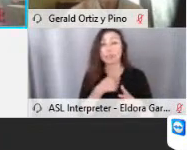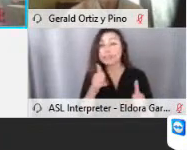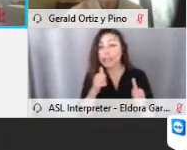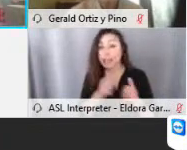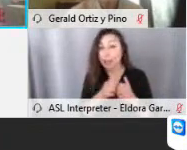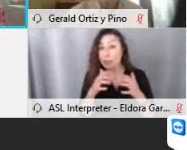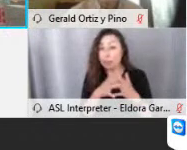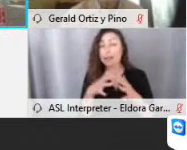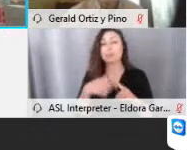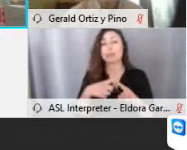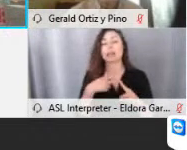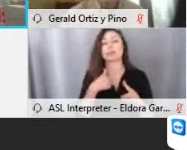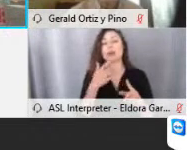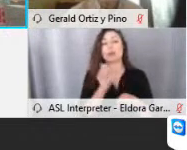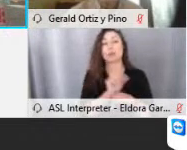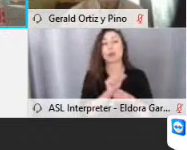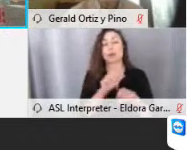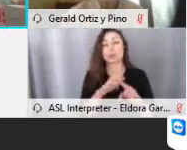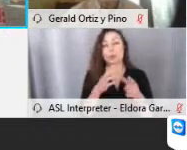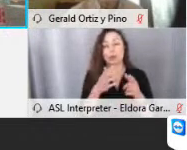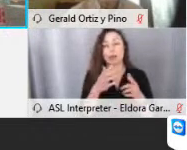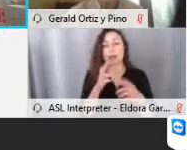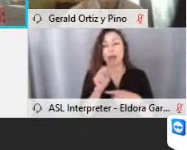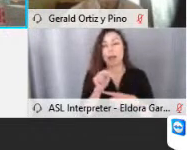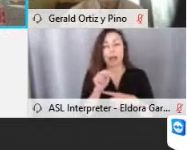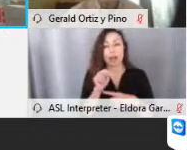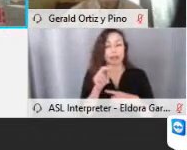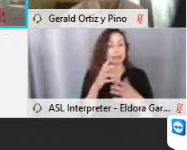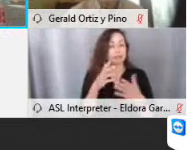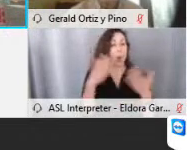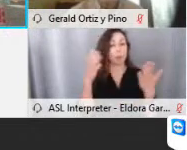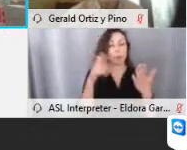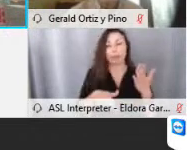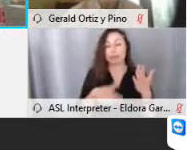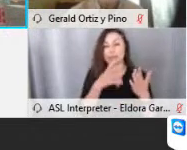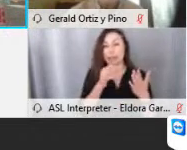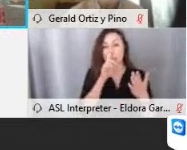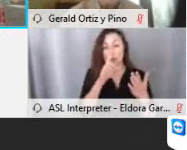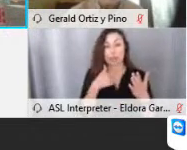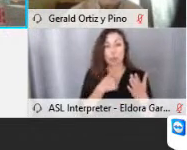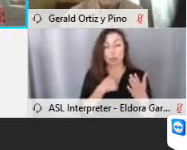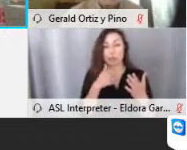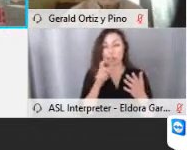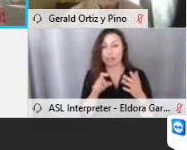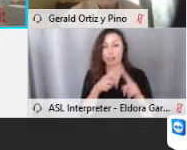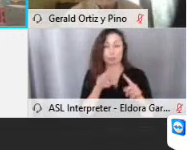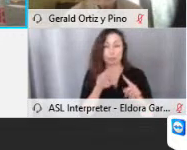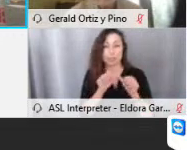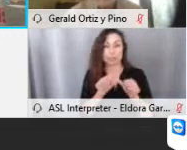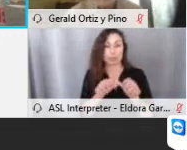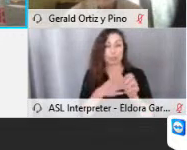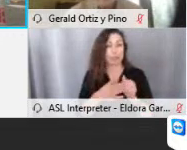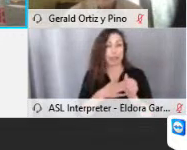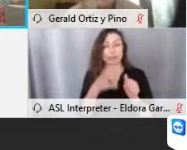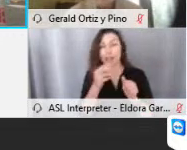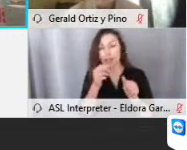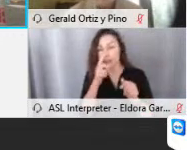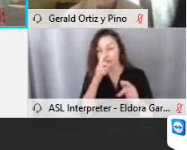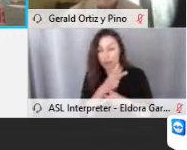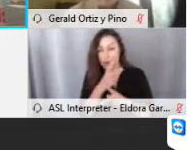we're also working on plans to unwind all of this work. And this flexibility is absolutely something we're working on how we could continue.